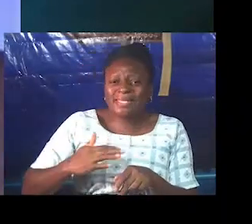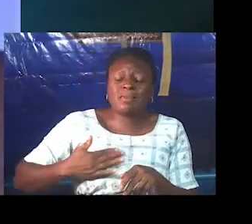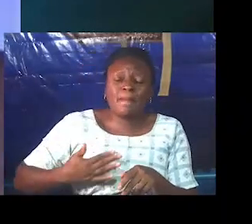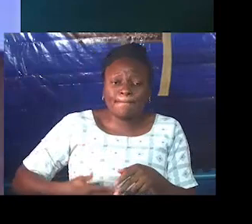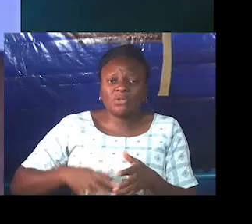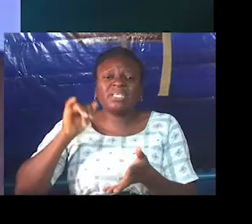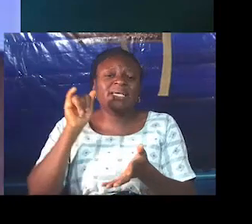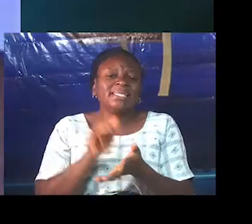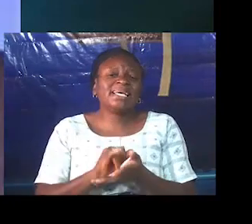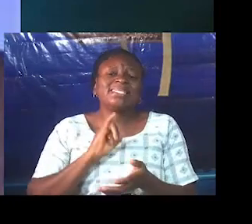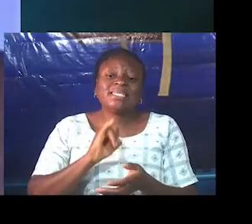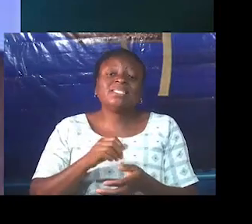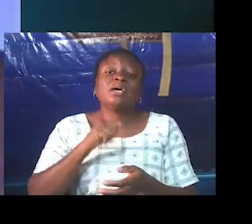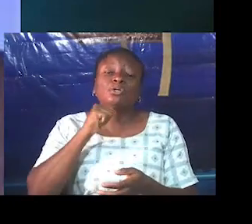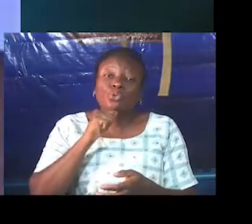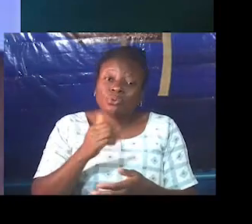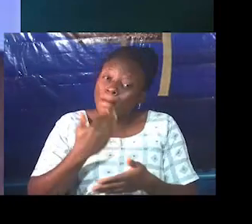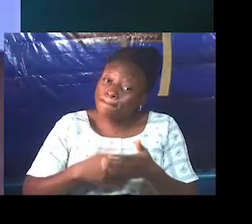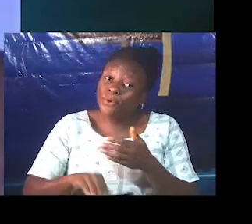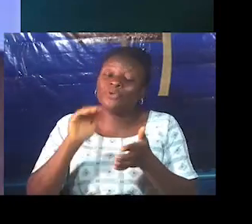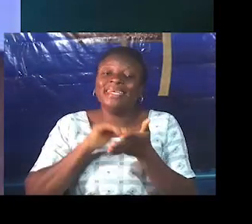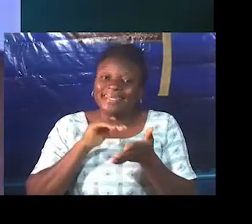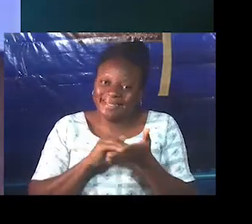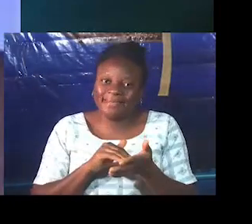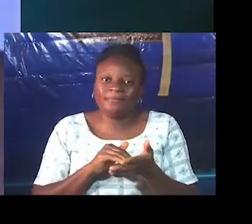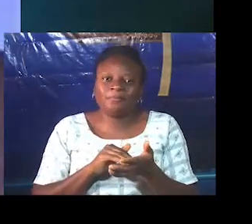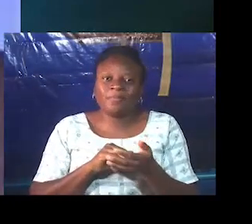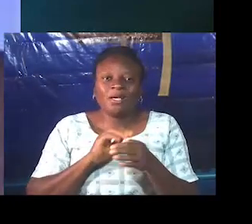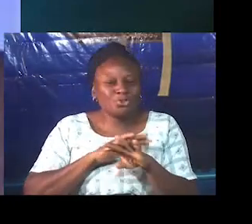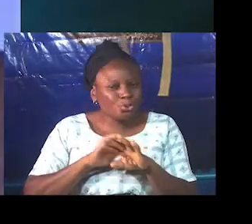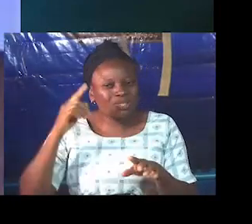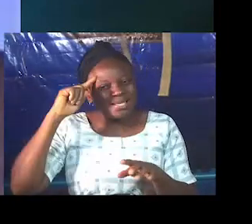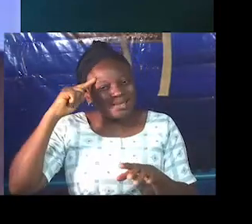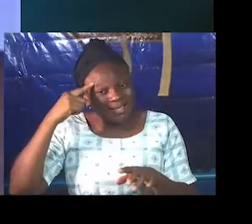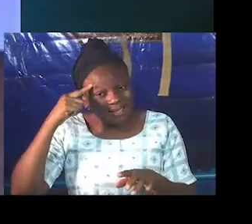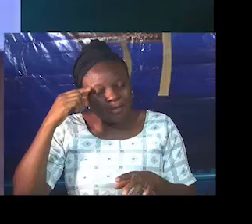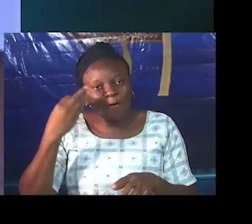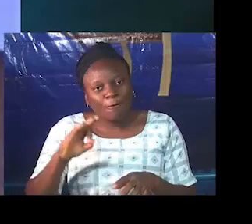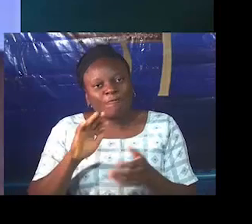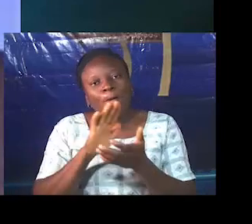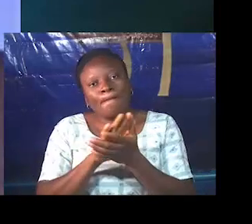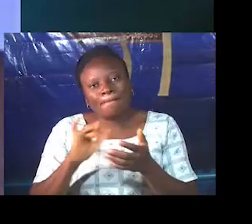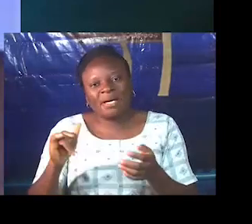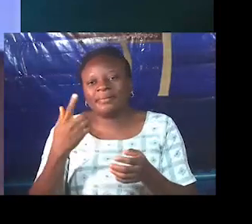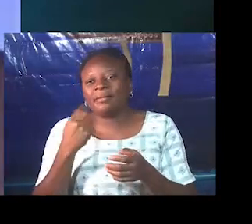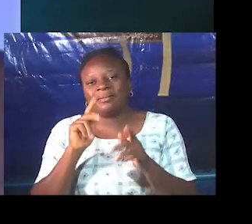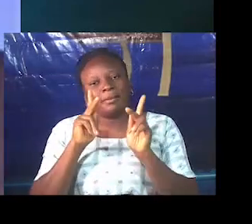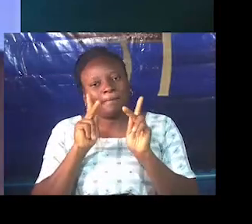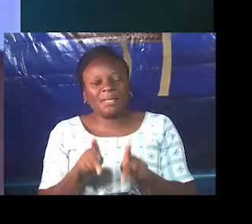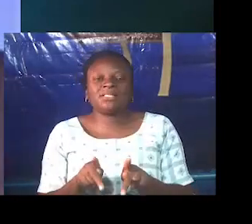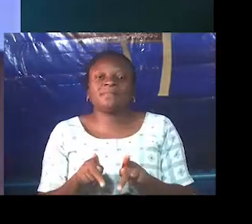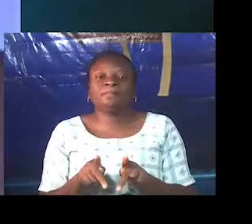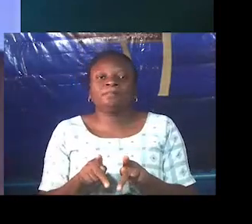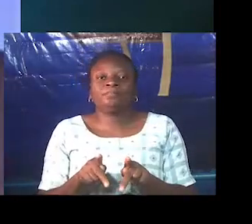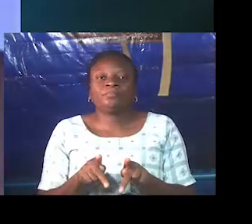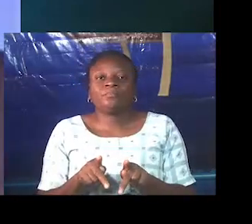man. And I can tell you, he had no child to his record. And by the time he was dying, he lost